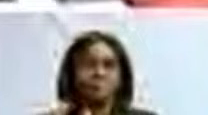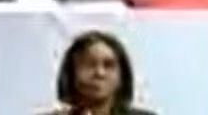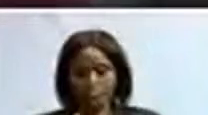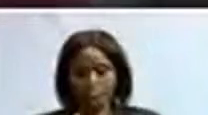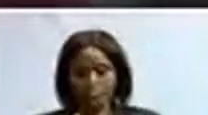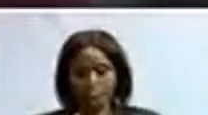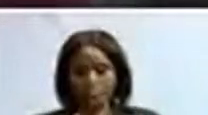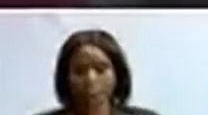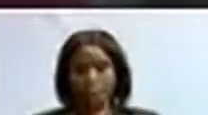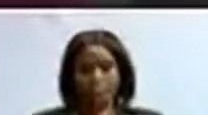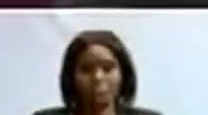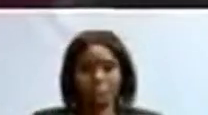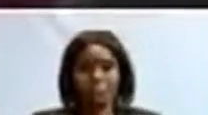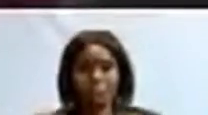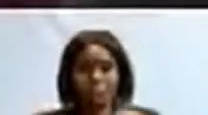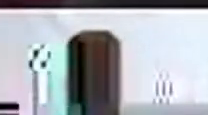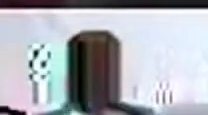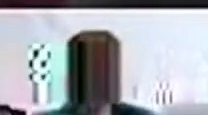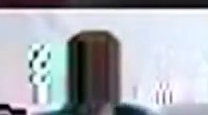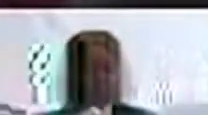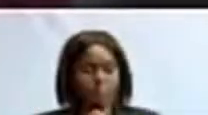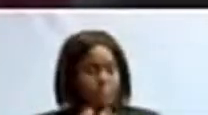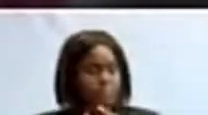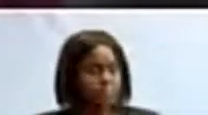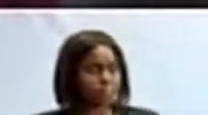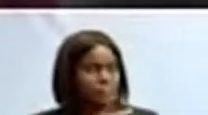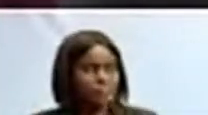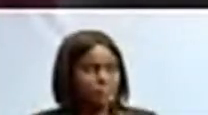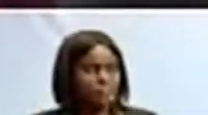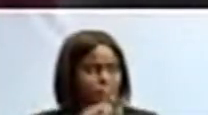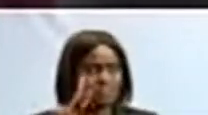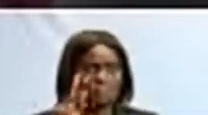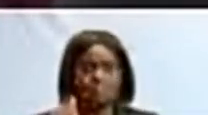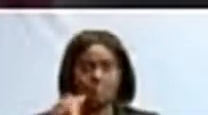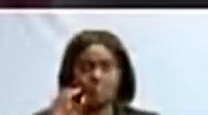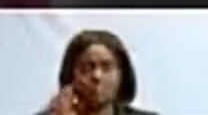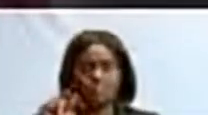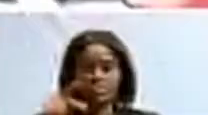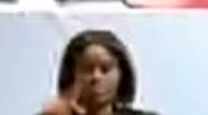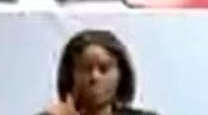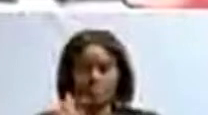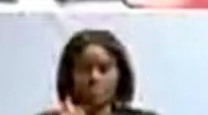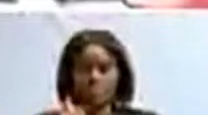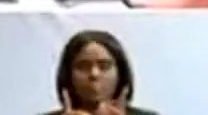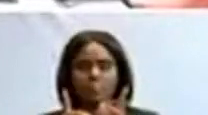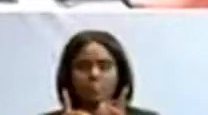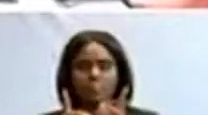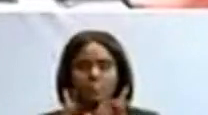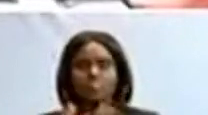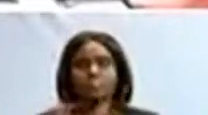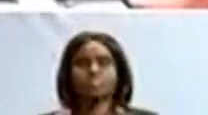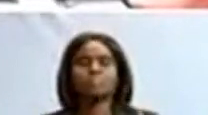And good morning, members of the committee. I'm Mofwe Patrick Kaonga, Assistant Director of Engineering.